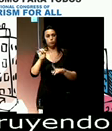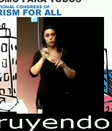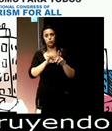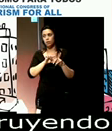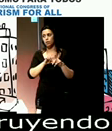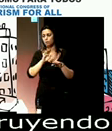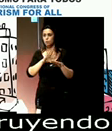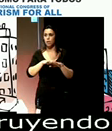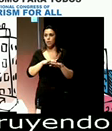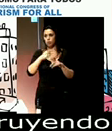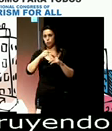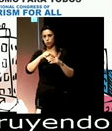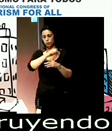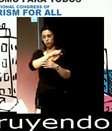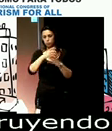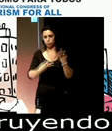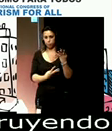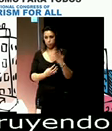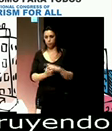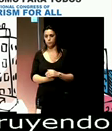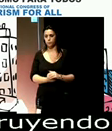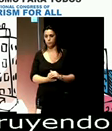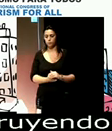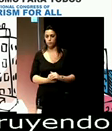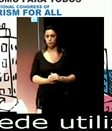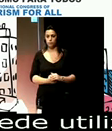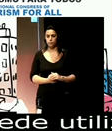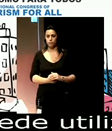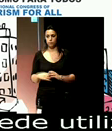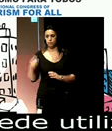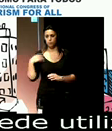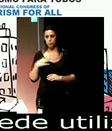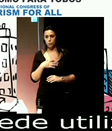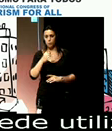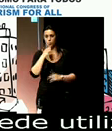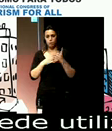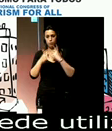system. But you can upload information acoustically or